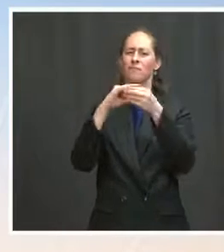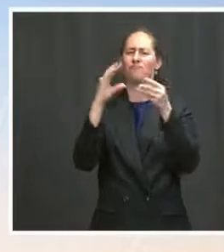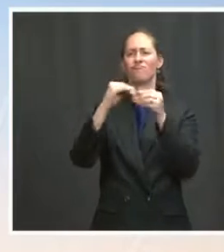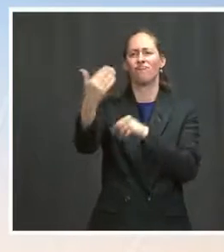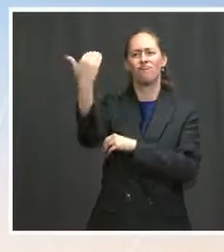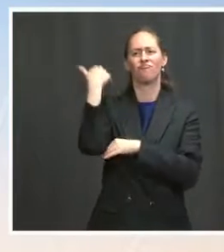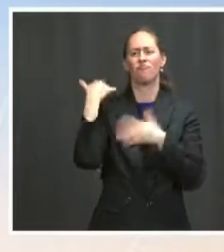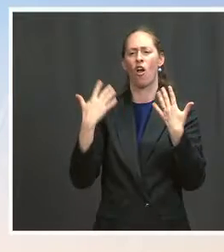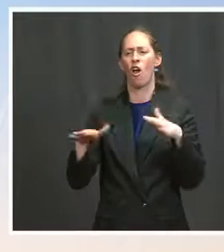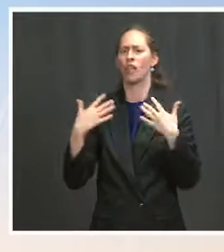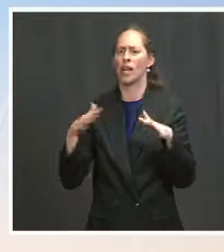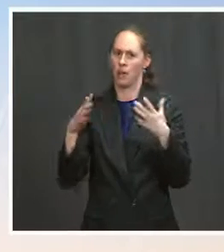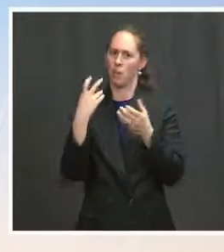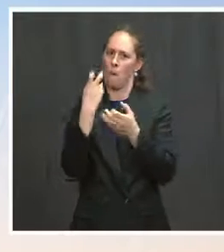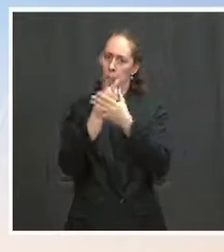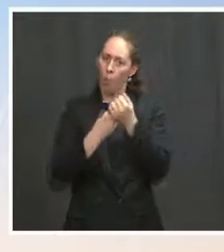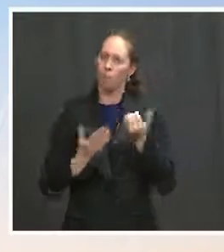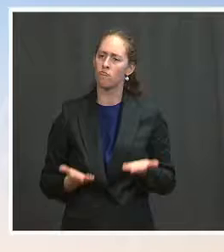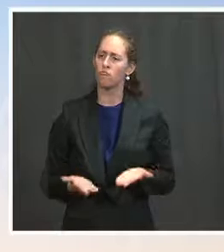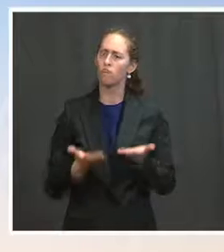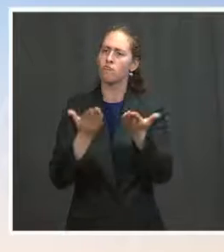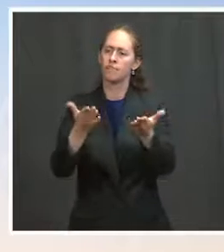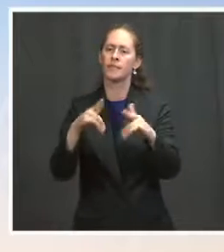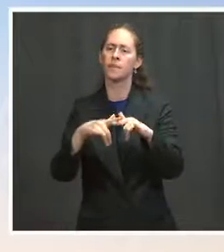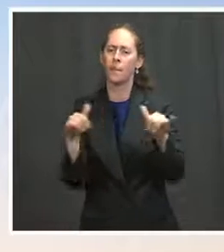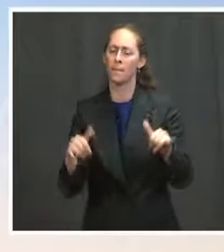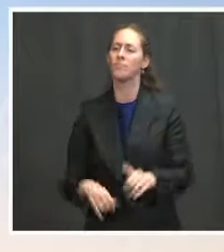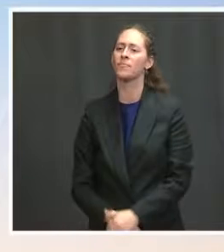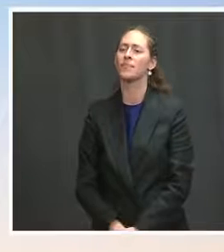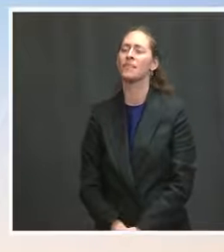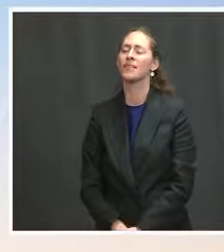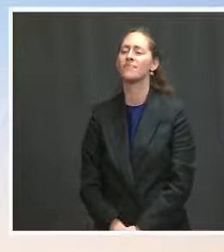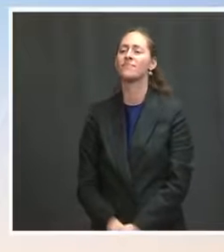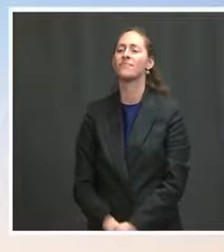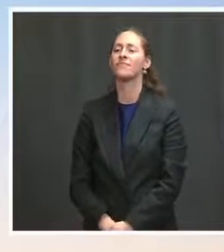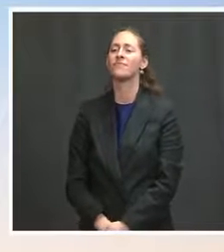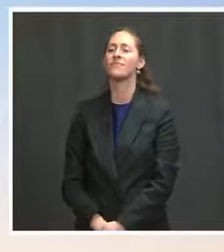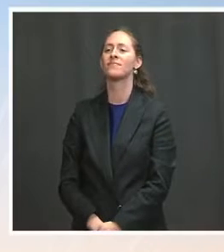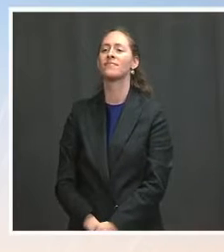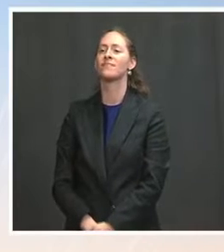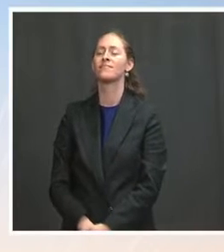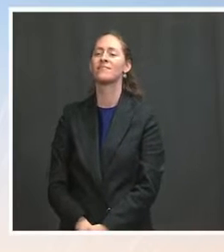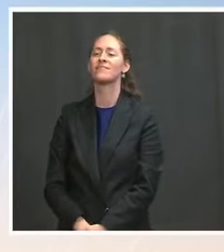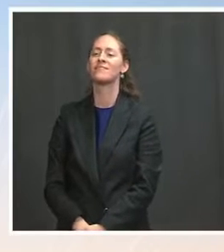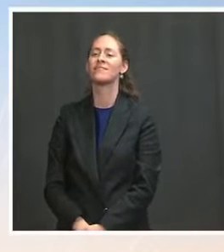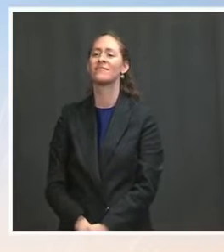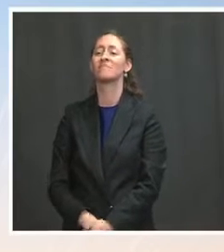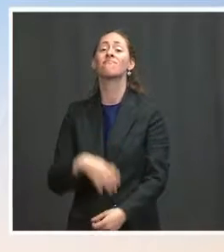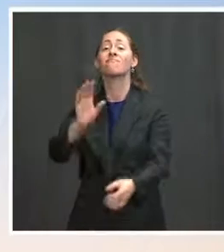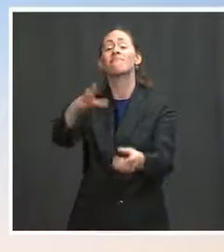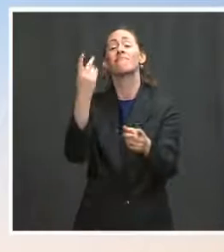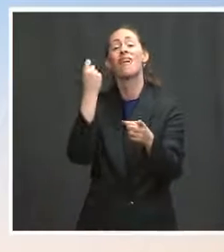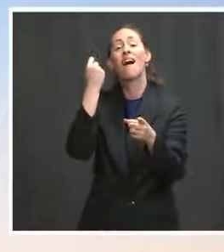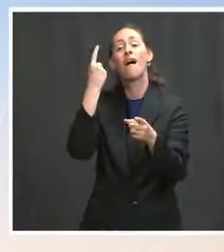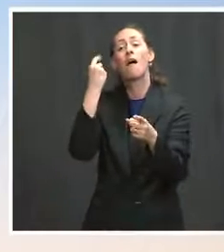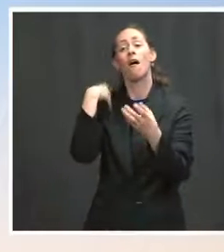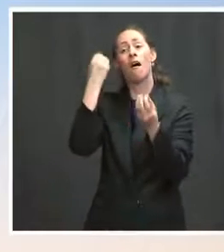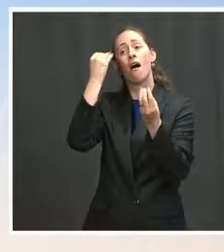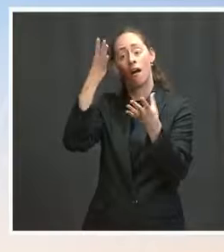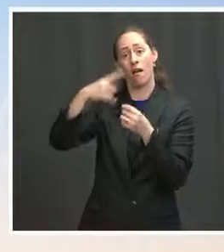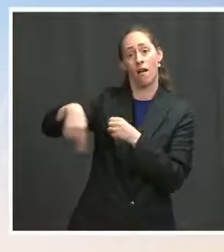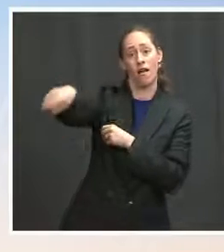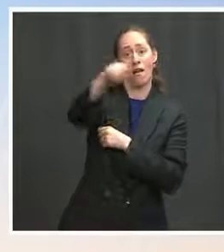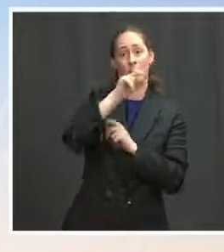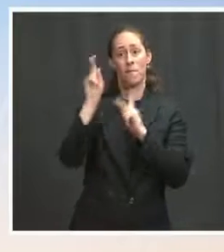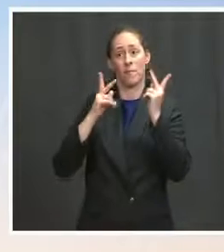many times from here. I will say that the president's view is that the public, the American people, elected him to not lead on